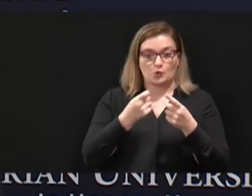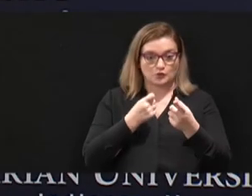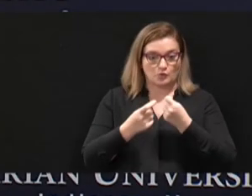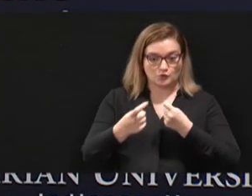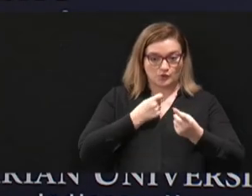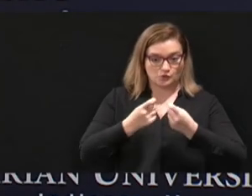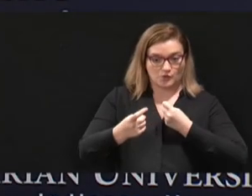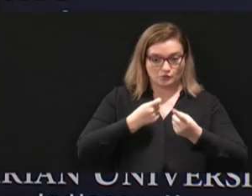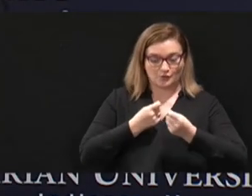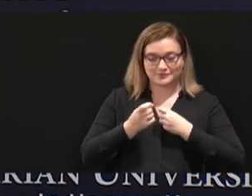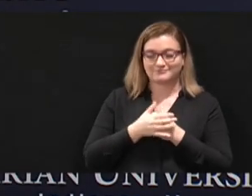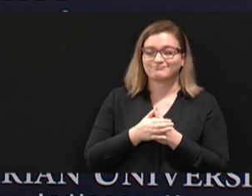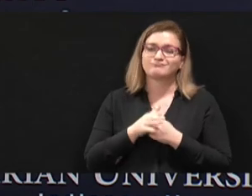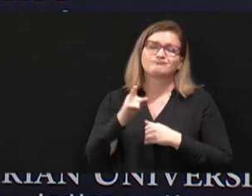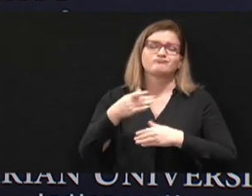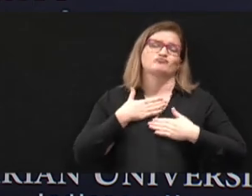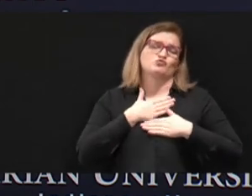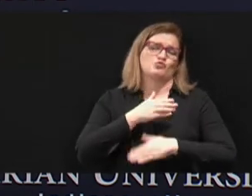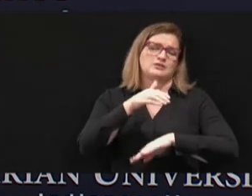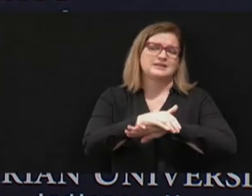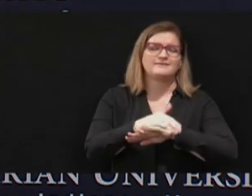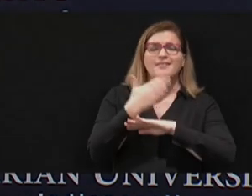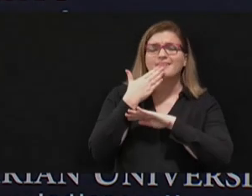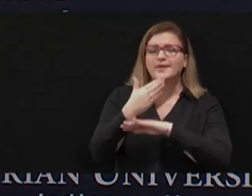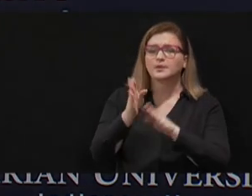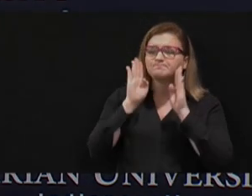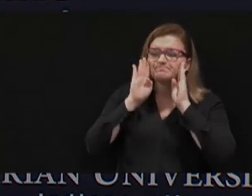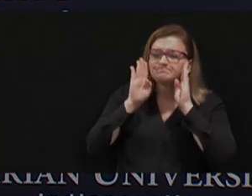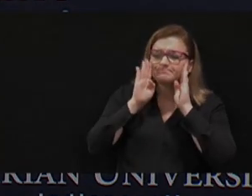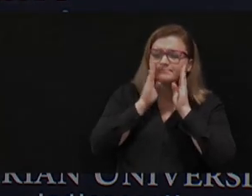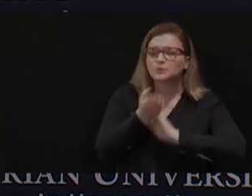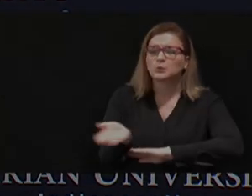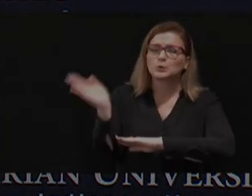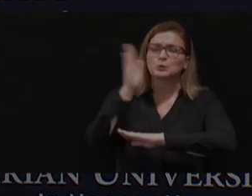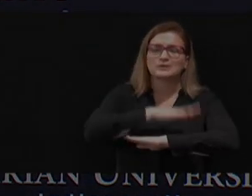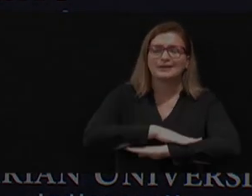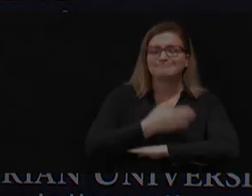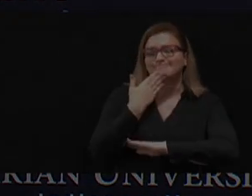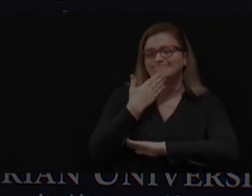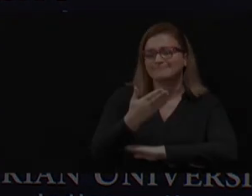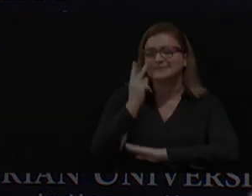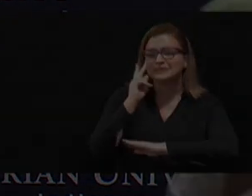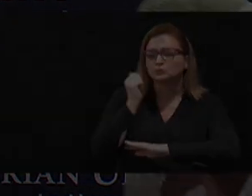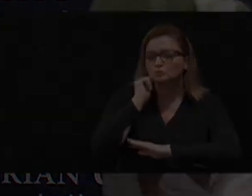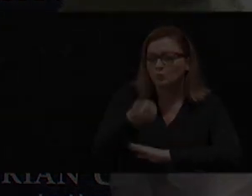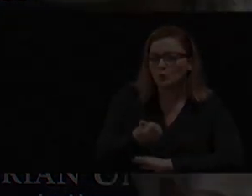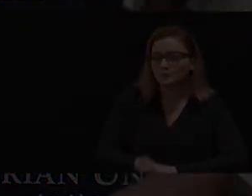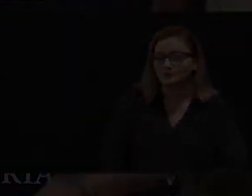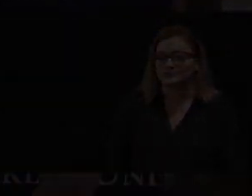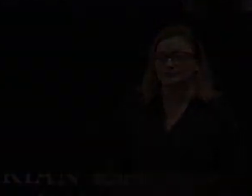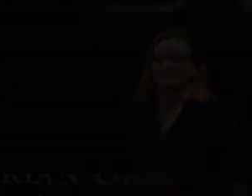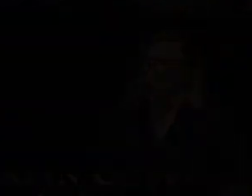You guys have a nice evening. Thank you for being so attentive and smart. We'll see you tomorrow.